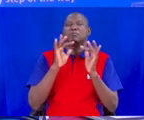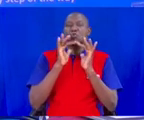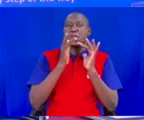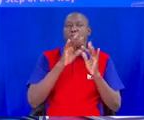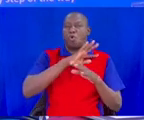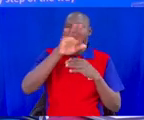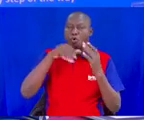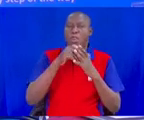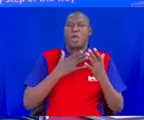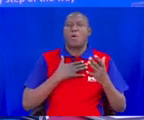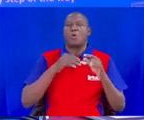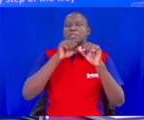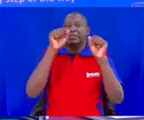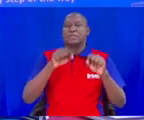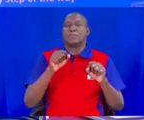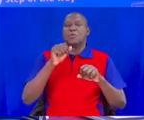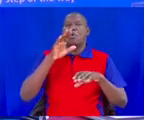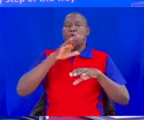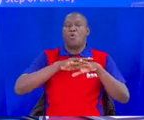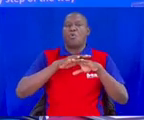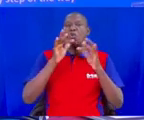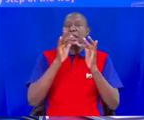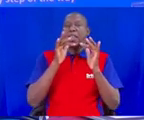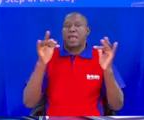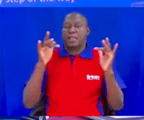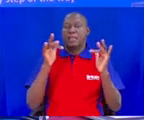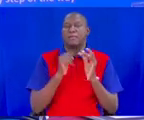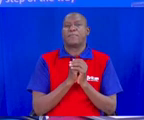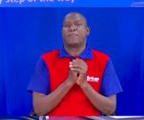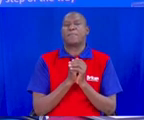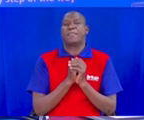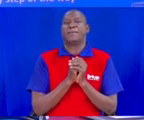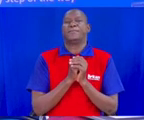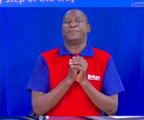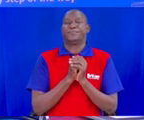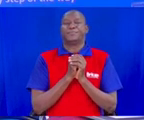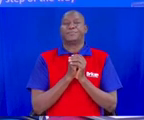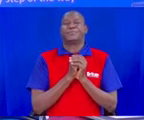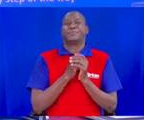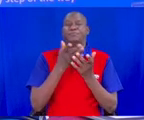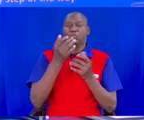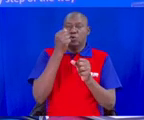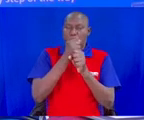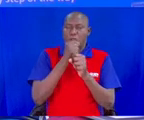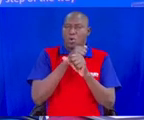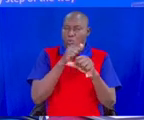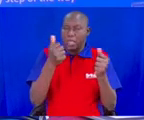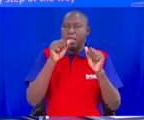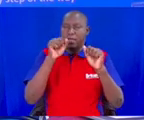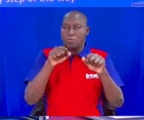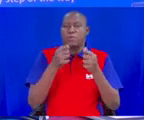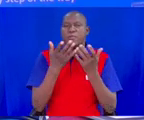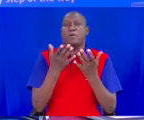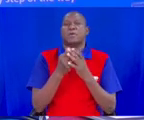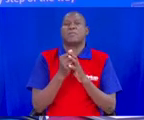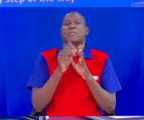systems online from the comfort of their home. And they're able to be productive. They are able to work. We've been